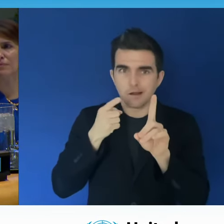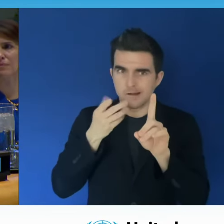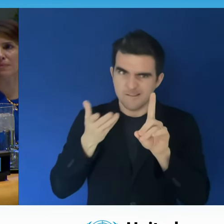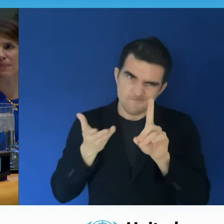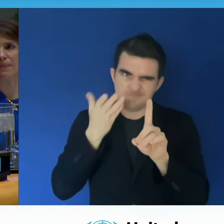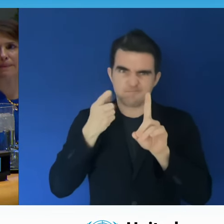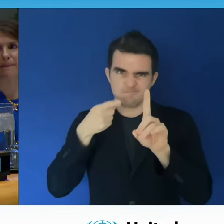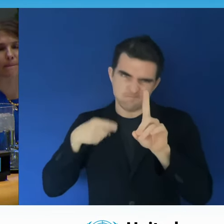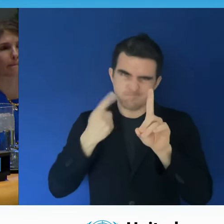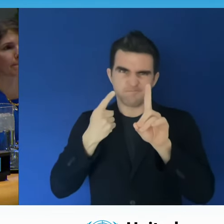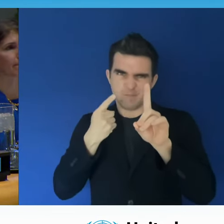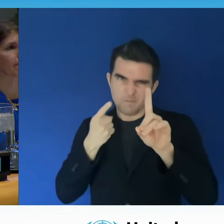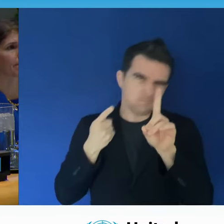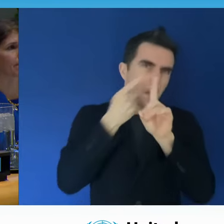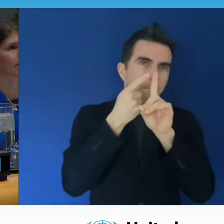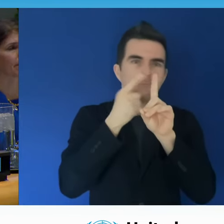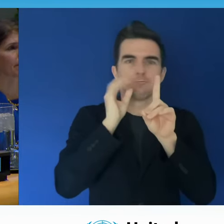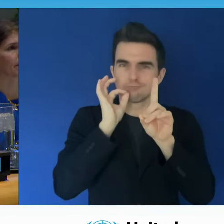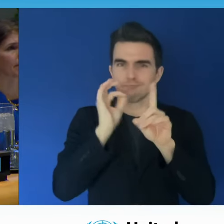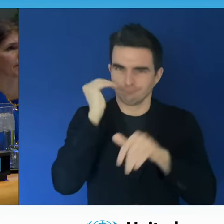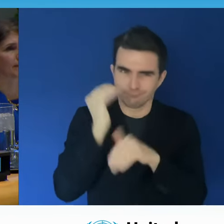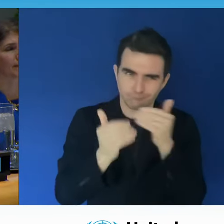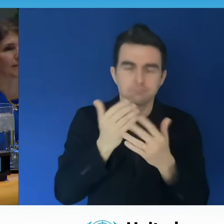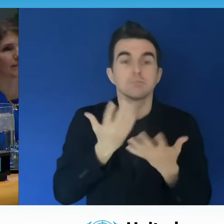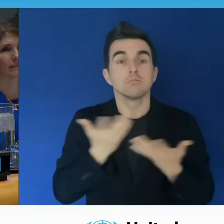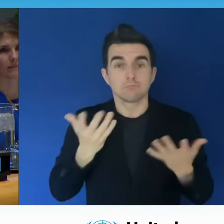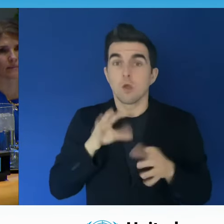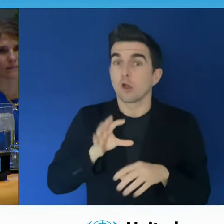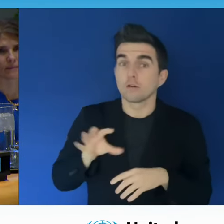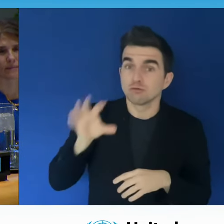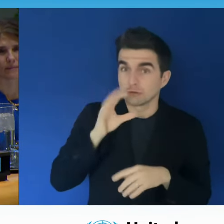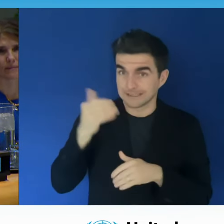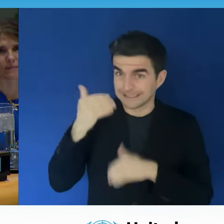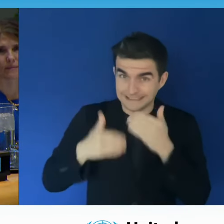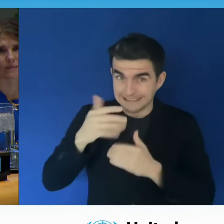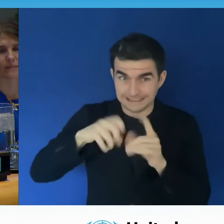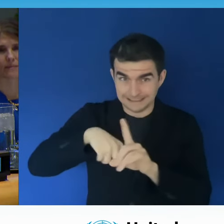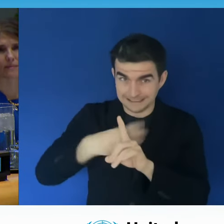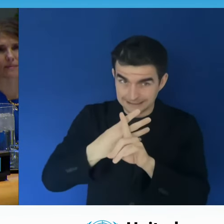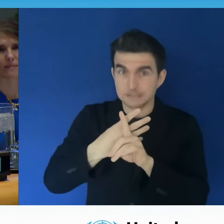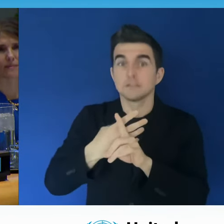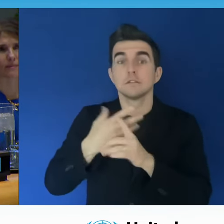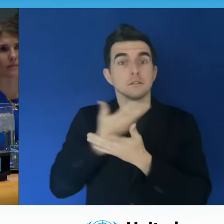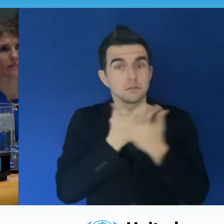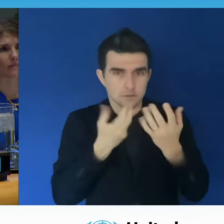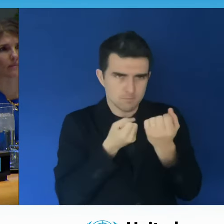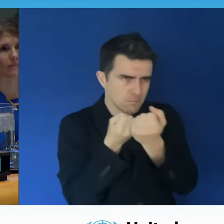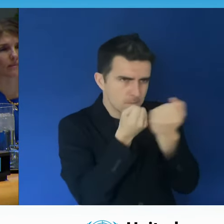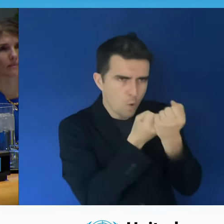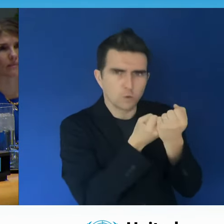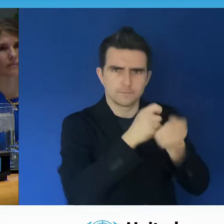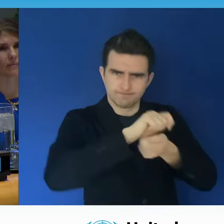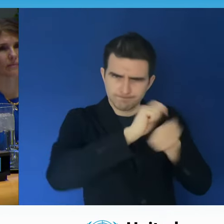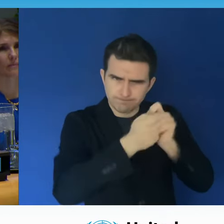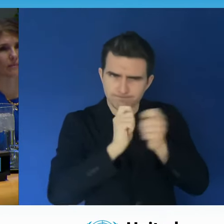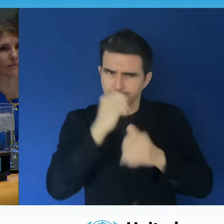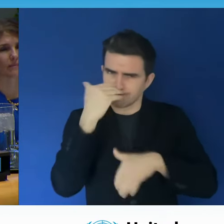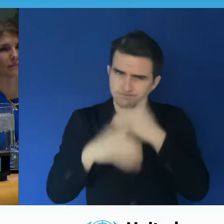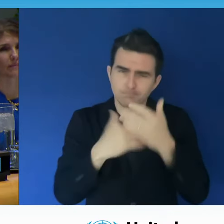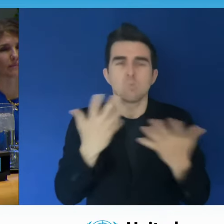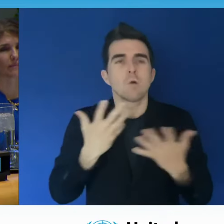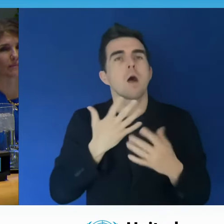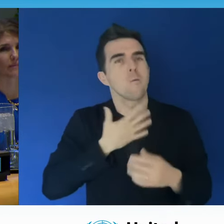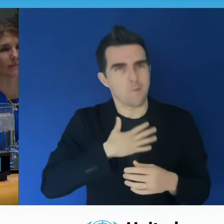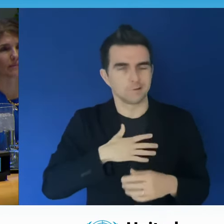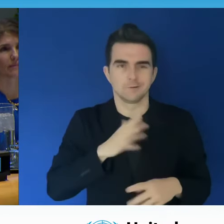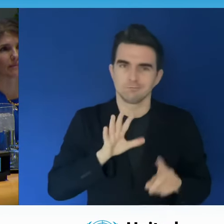banks. Dear friends, every generation serves as caretaker of this world. Let's